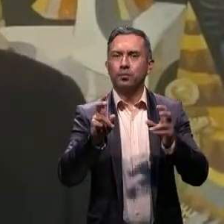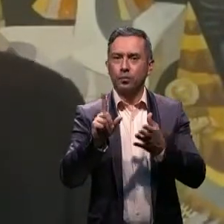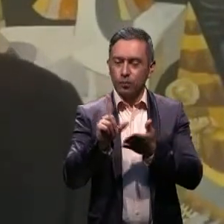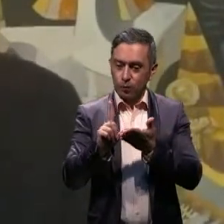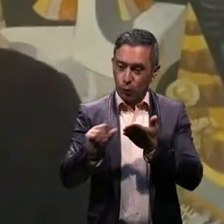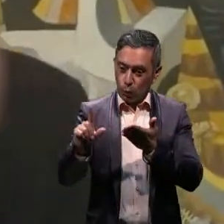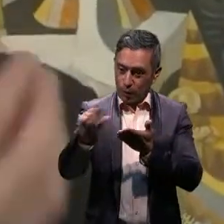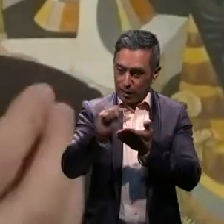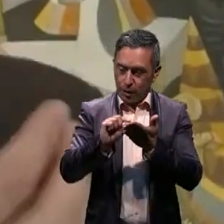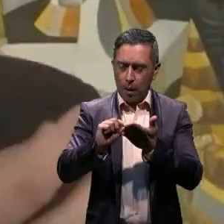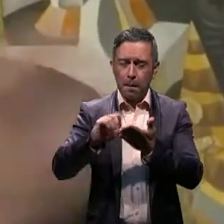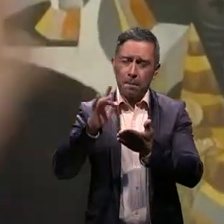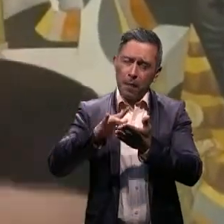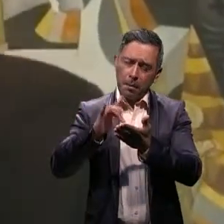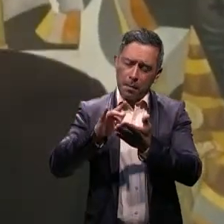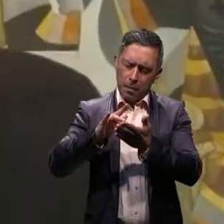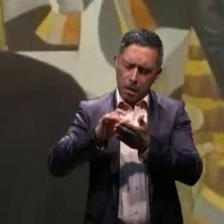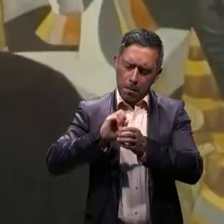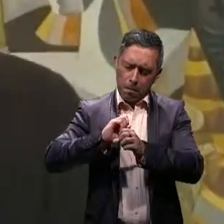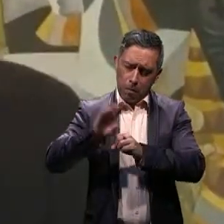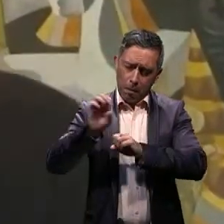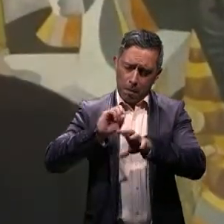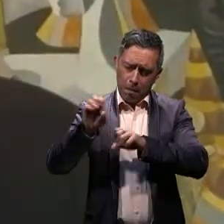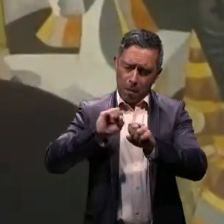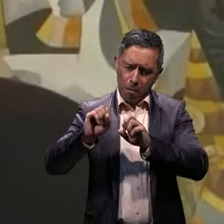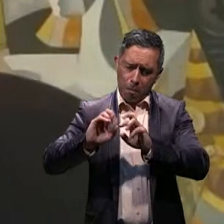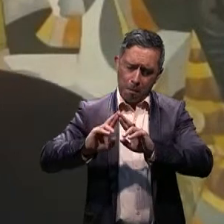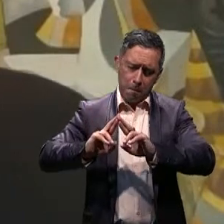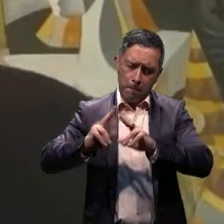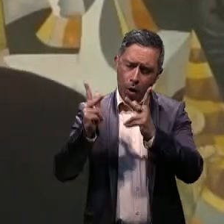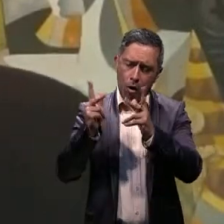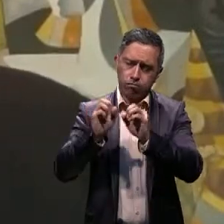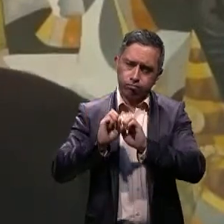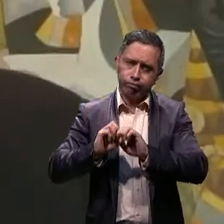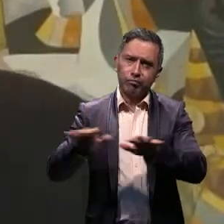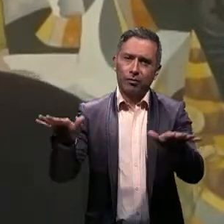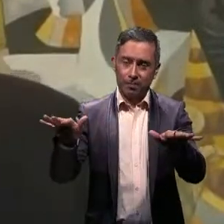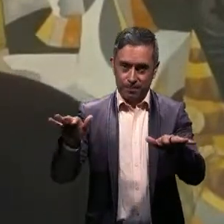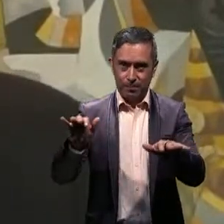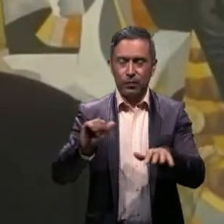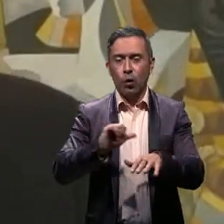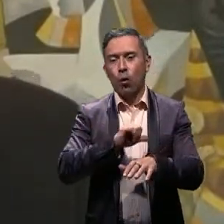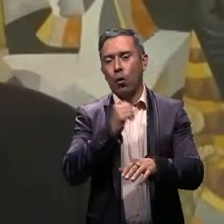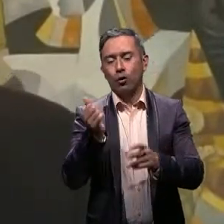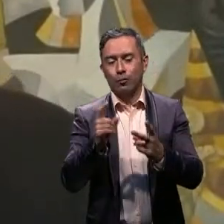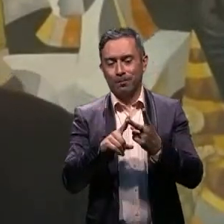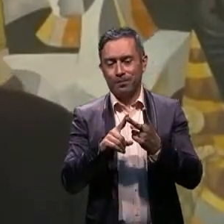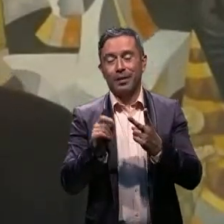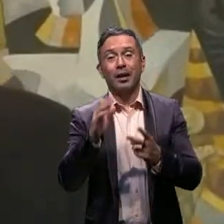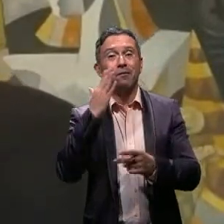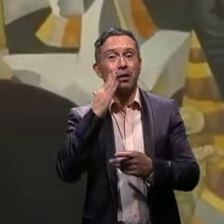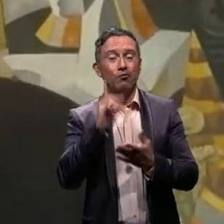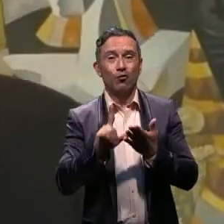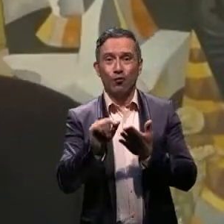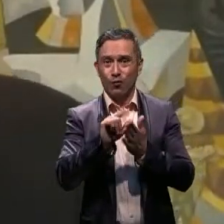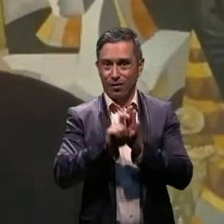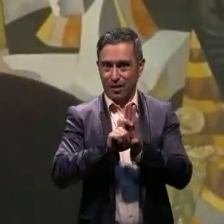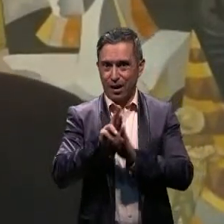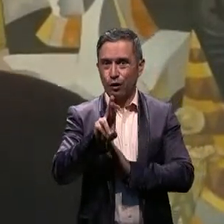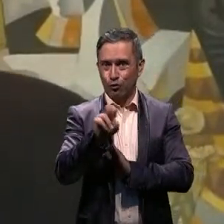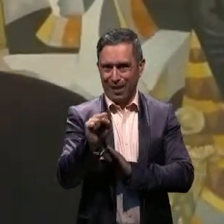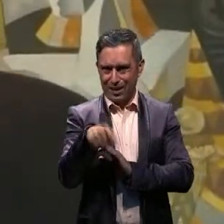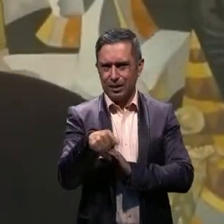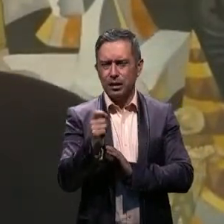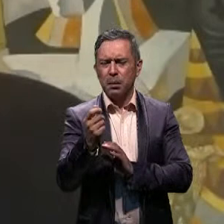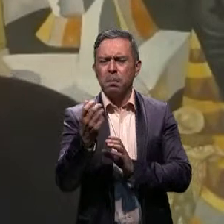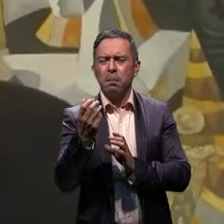core of the matter is the viral tweet on the one hand, and on the other one, how they use the social media